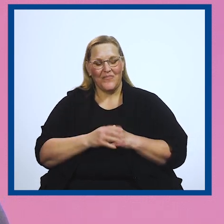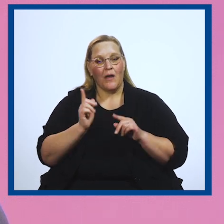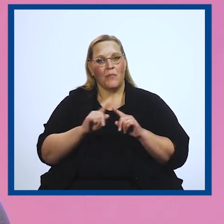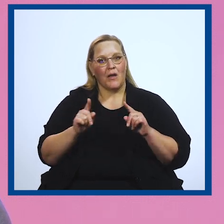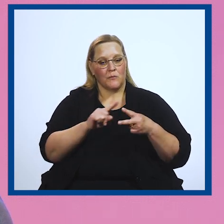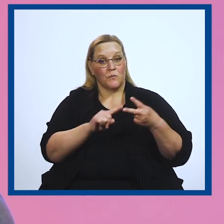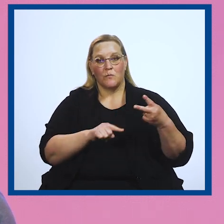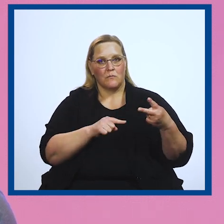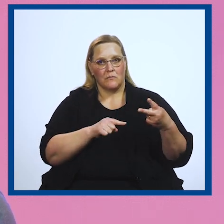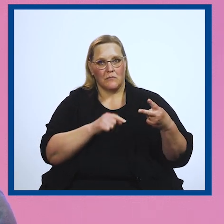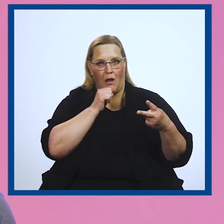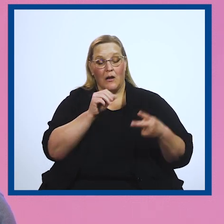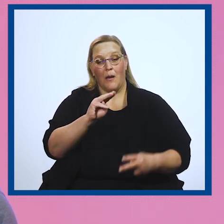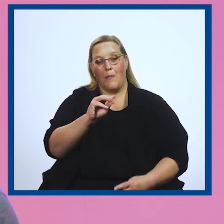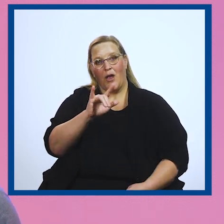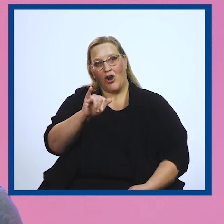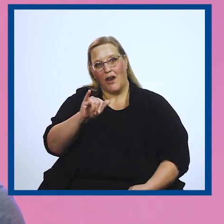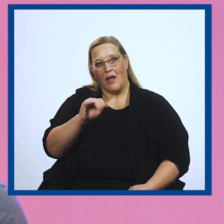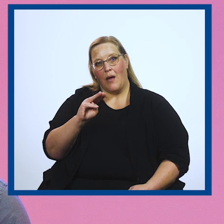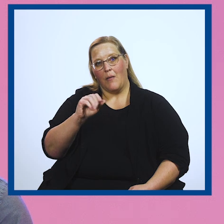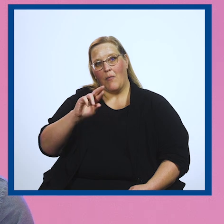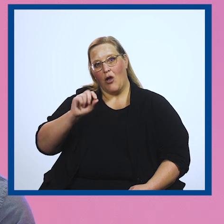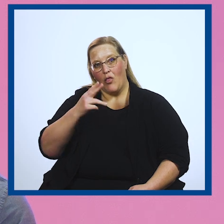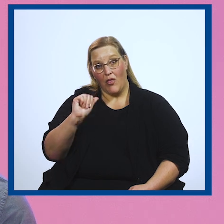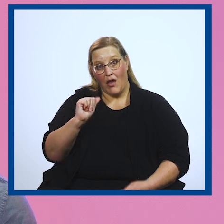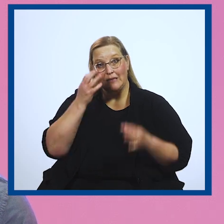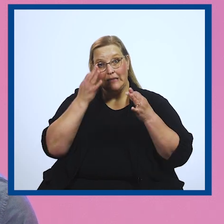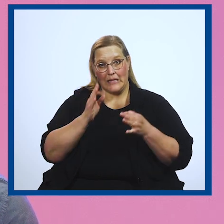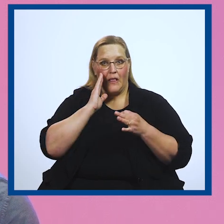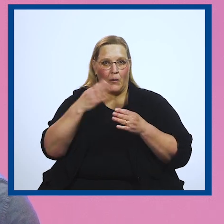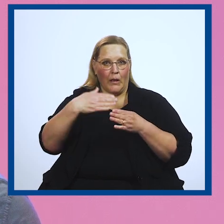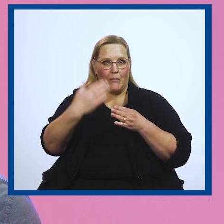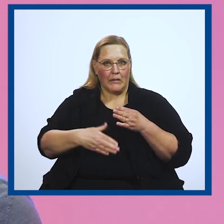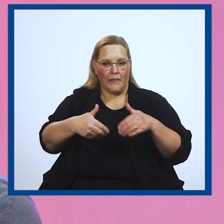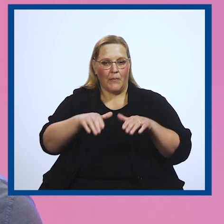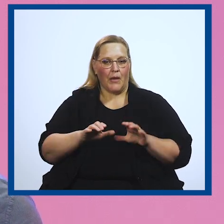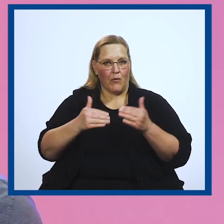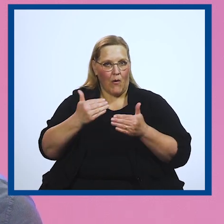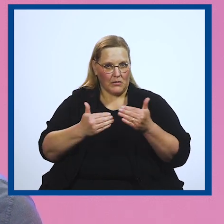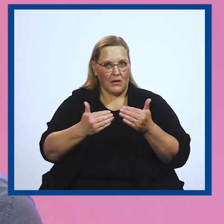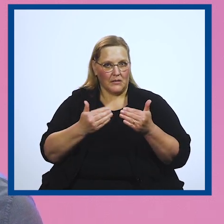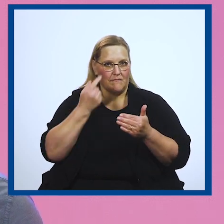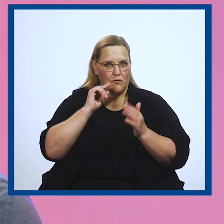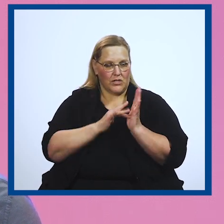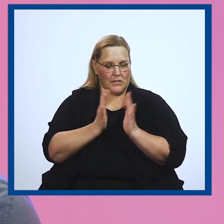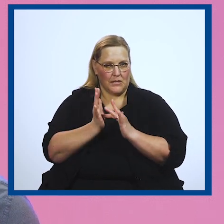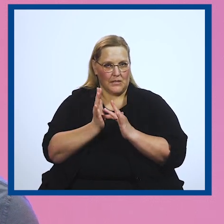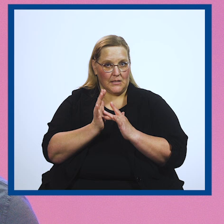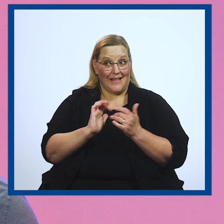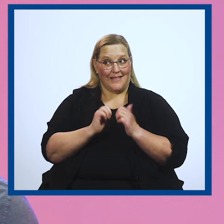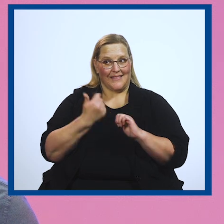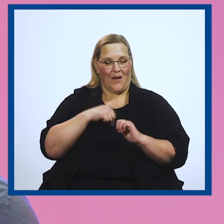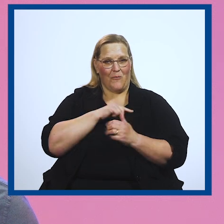except for two of them. Mary and Martha decide that they're going to complete the burial process of Jesus. And this is how